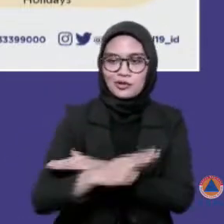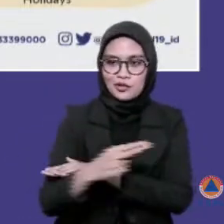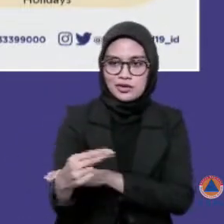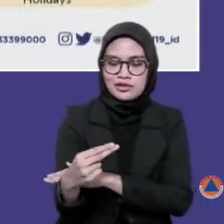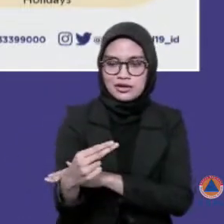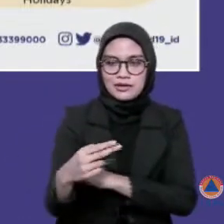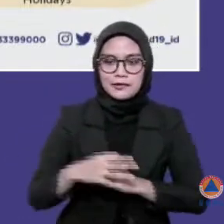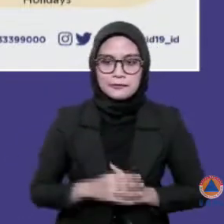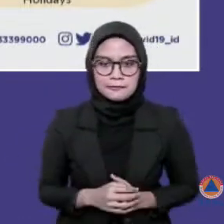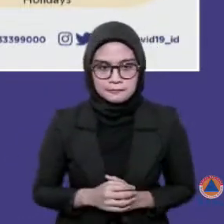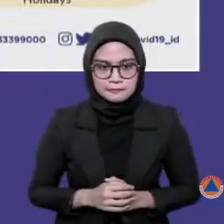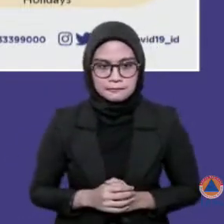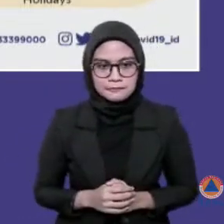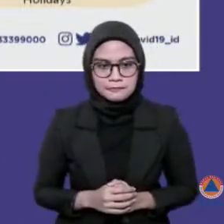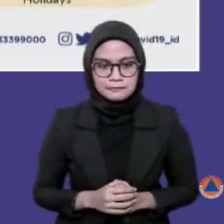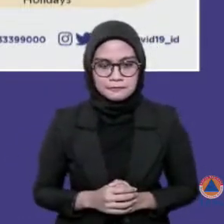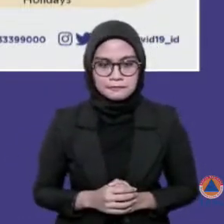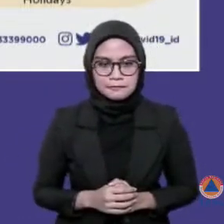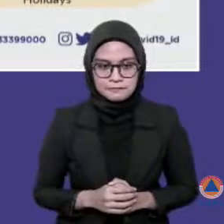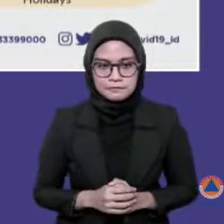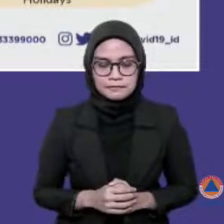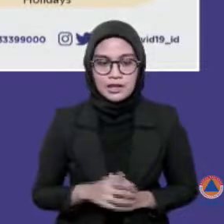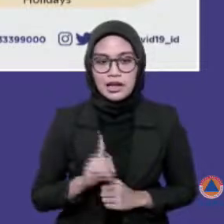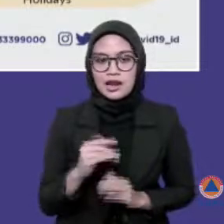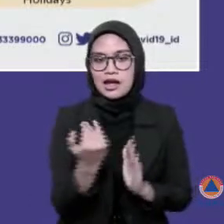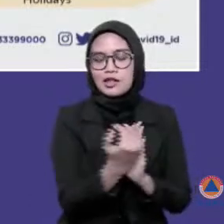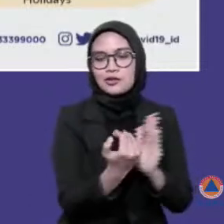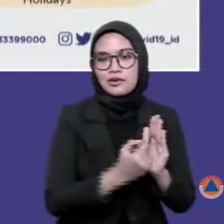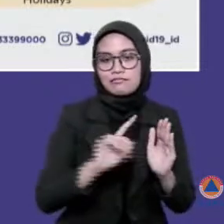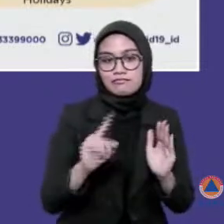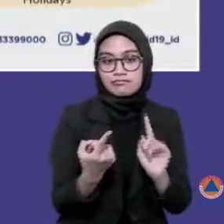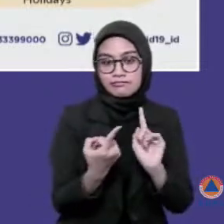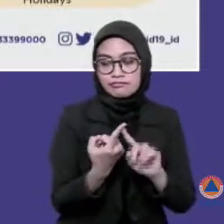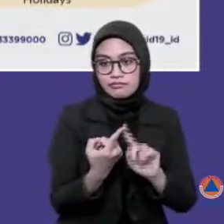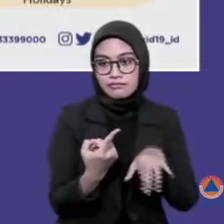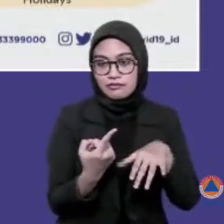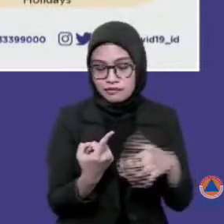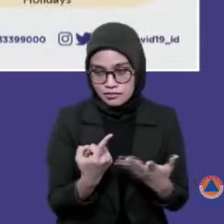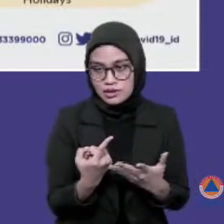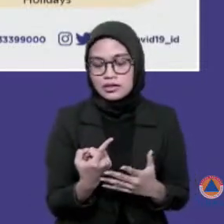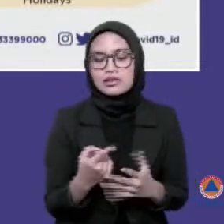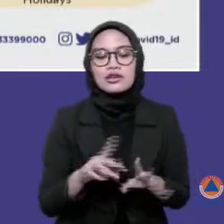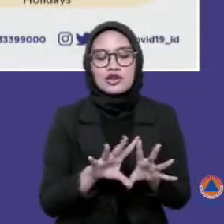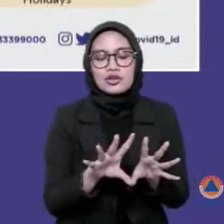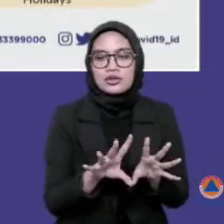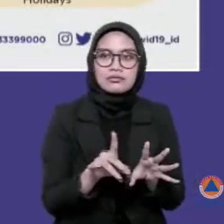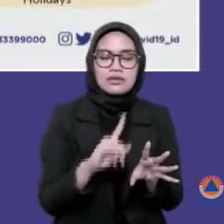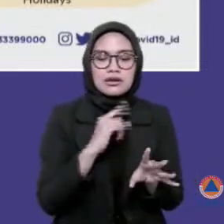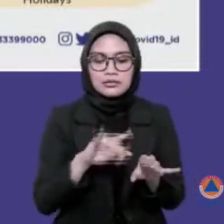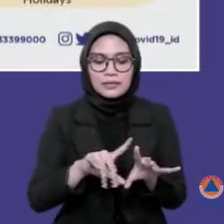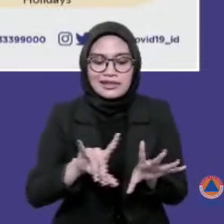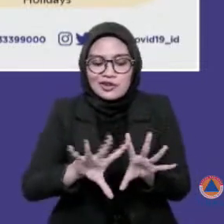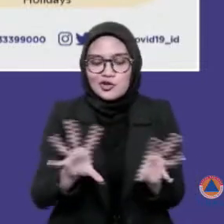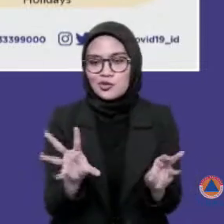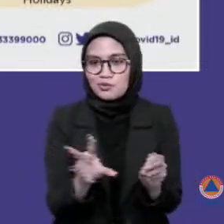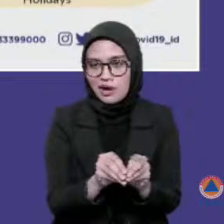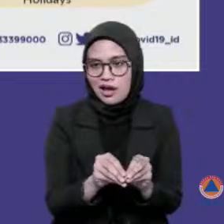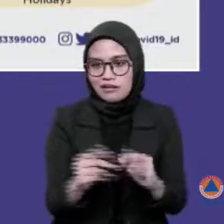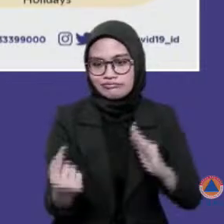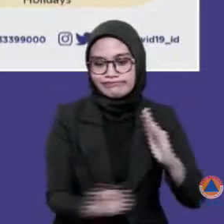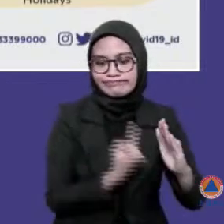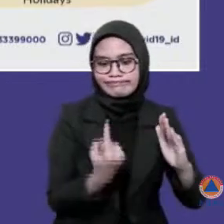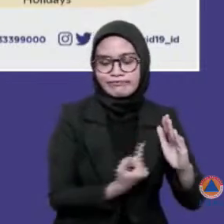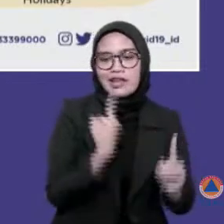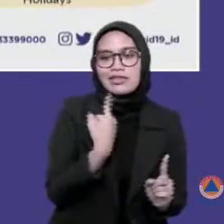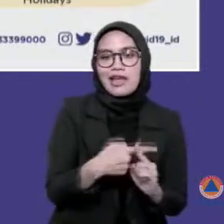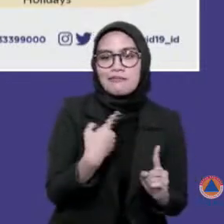of COVID-19 by first extending the duration of quarantine after arrival at the